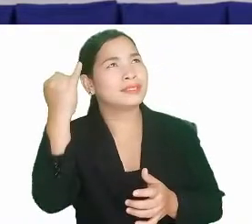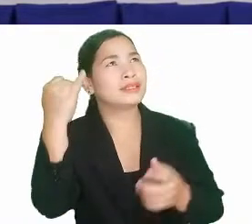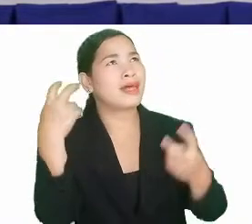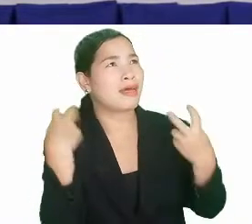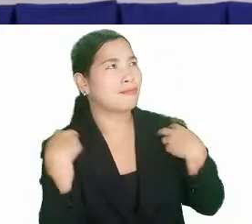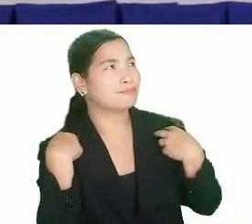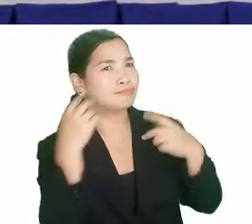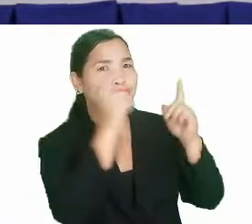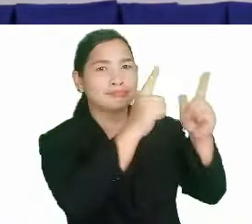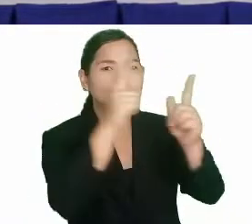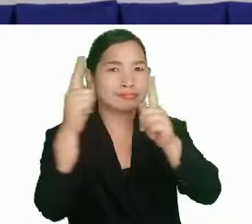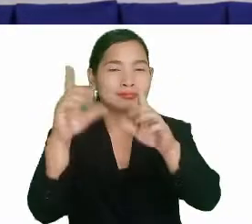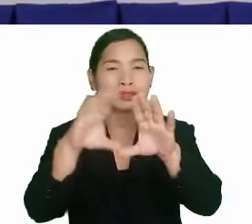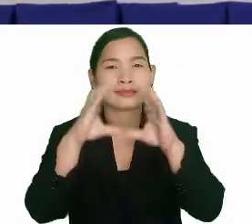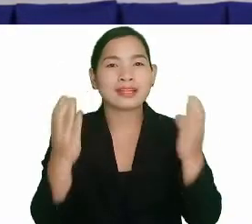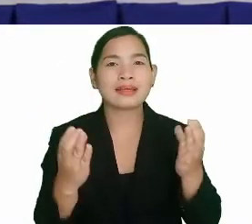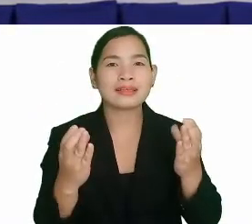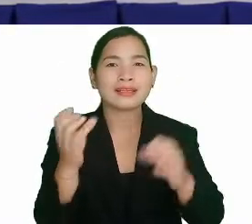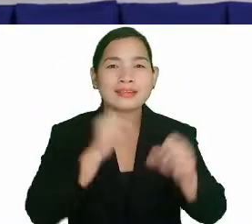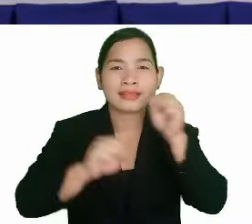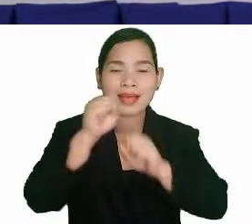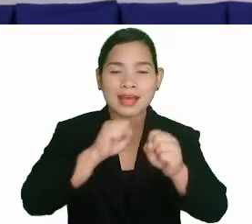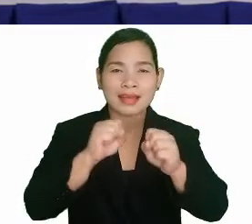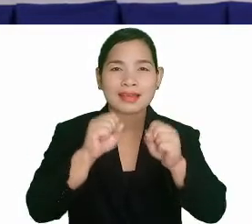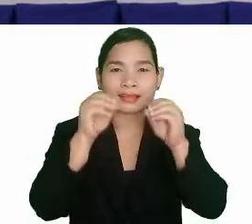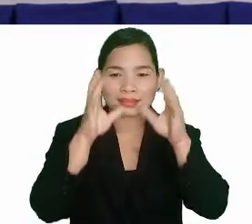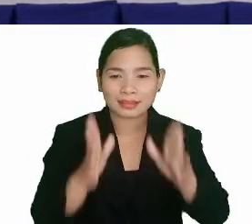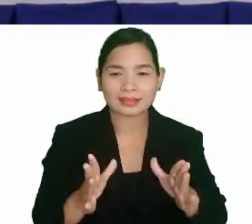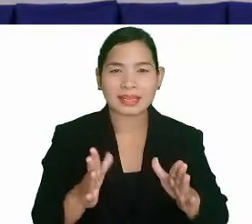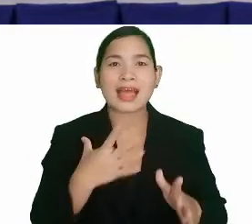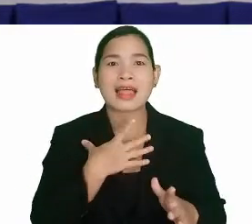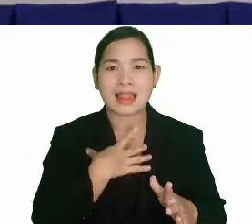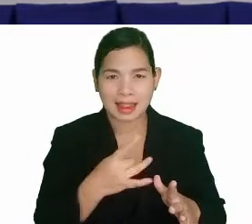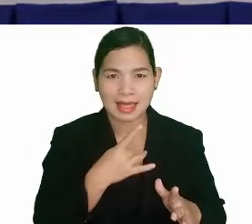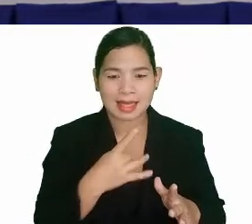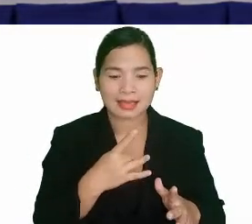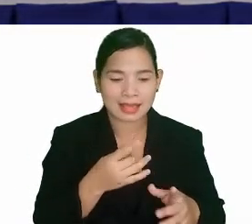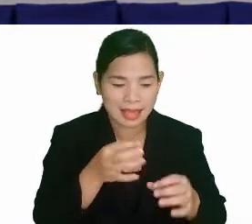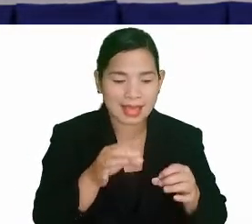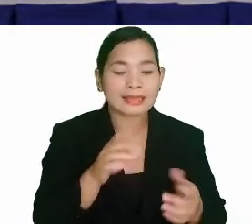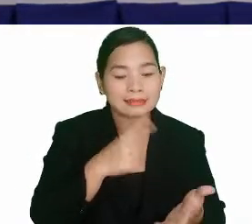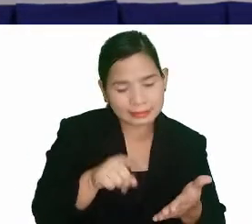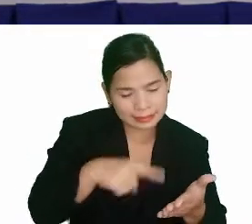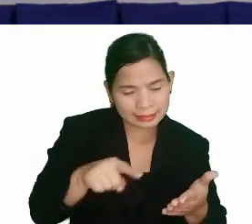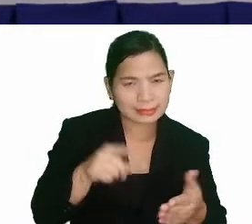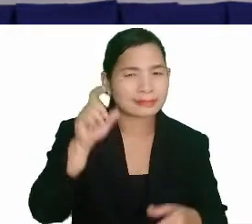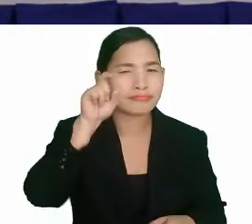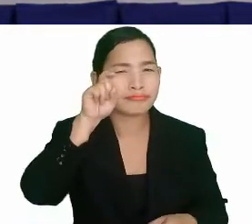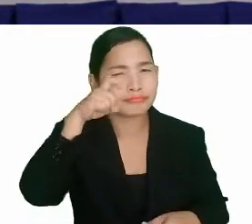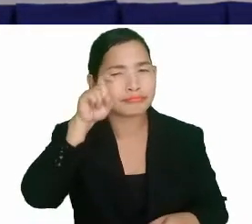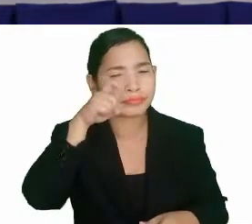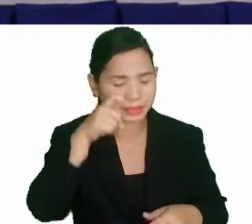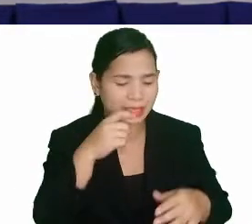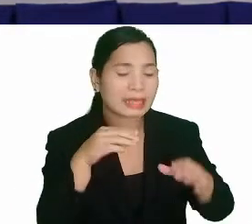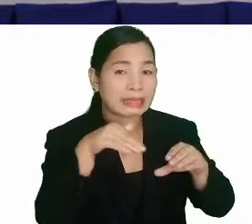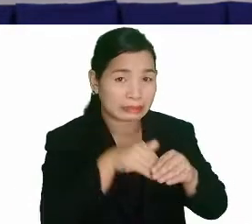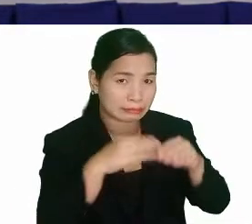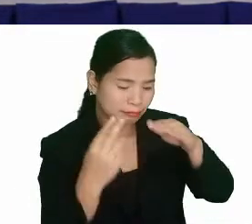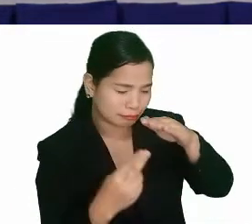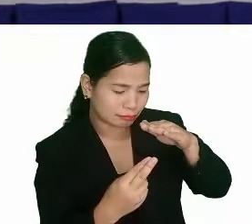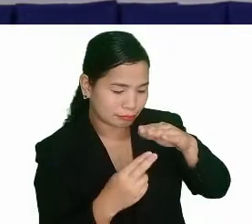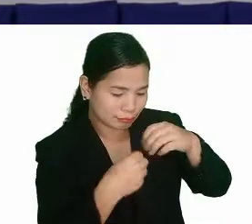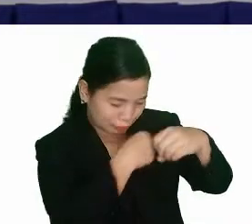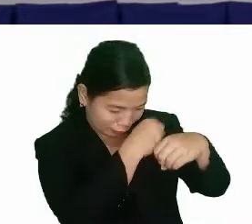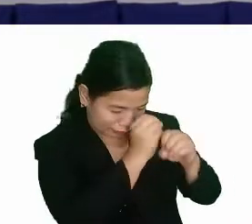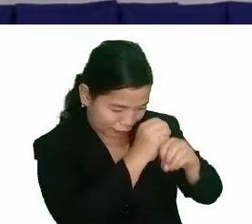laboratory class. Your science teacher asked you to examine an onion under a microscope. What are you going to